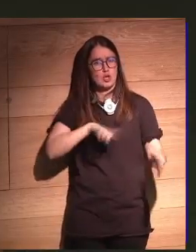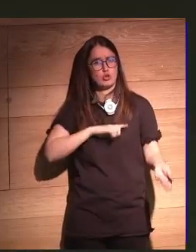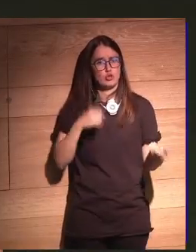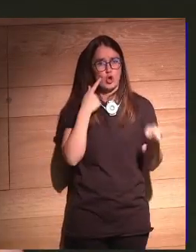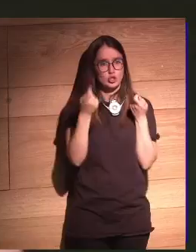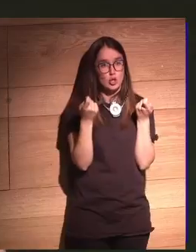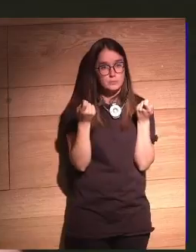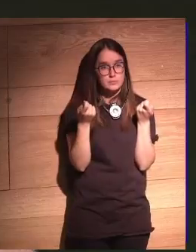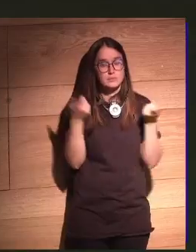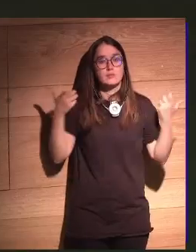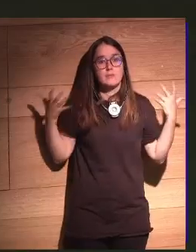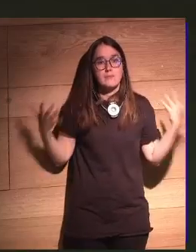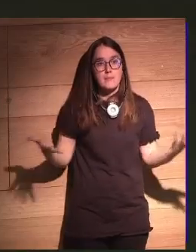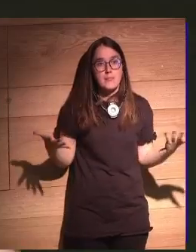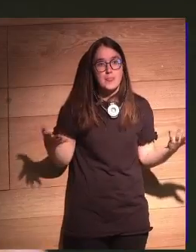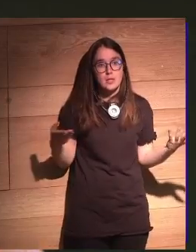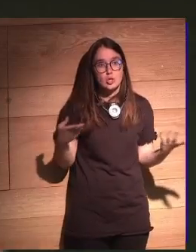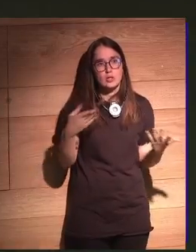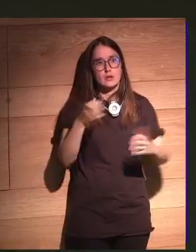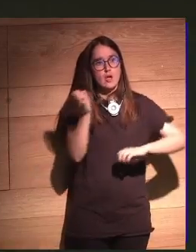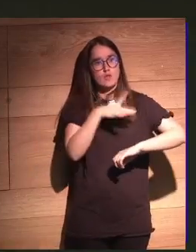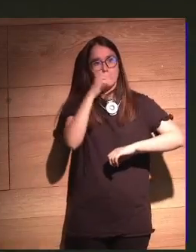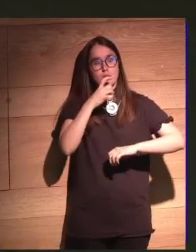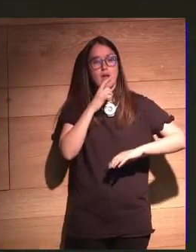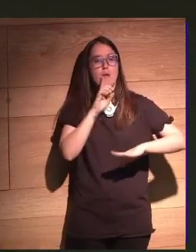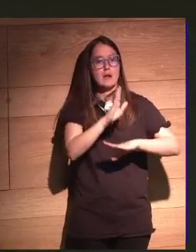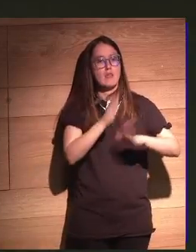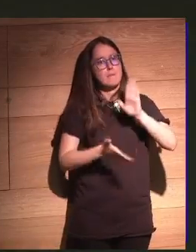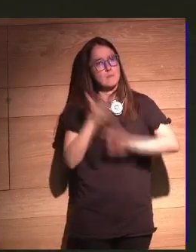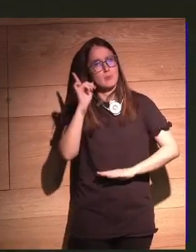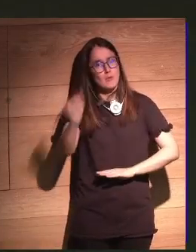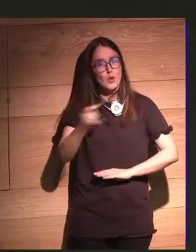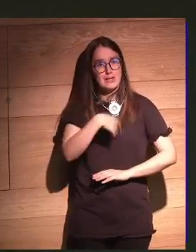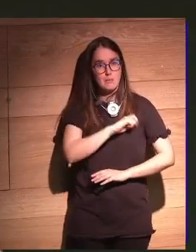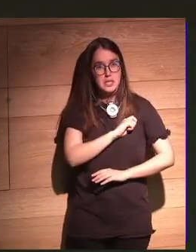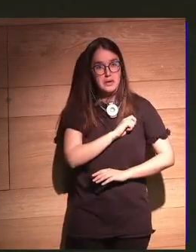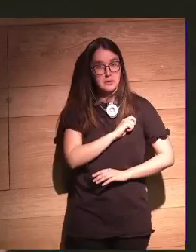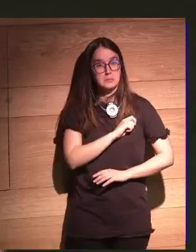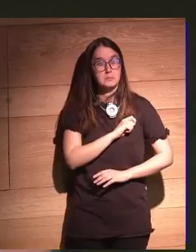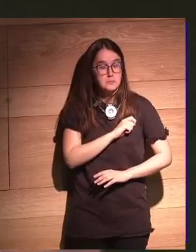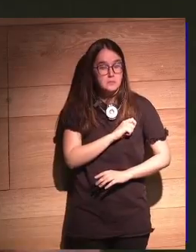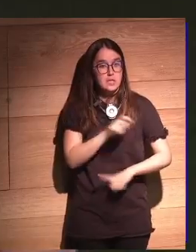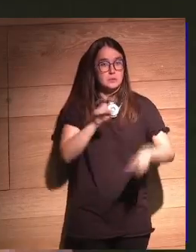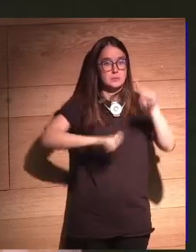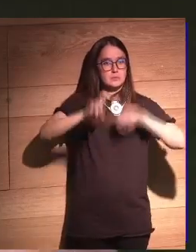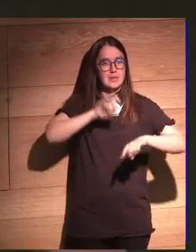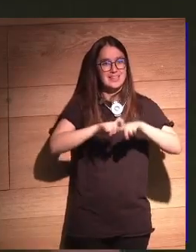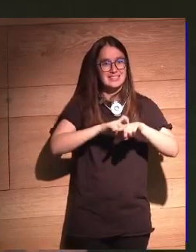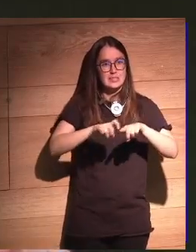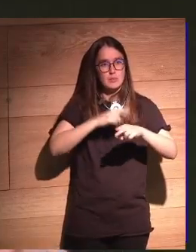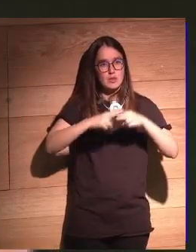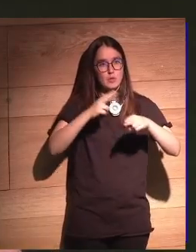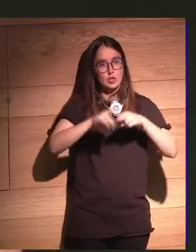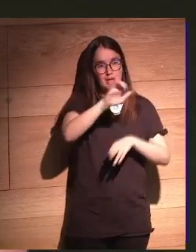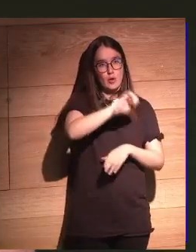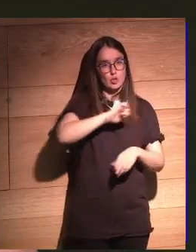saying that, and you cannot give your house back for the money you own for the mortgage. So there's like a